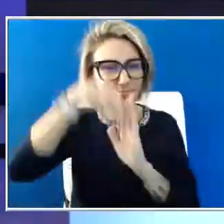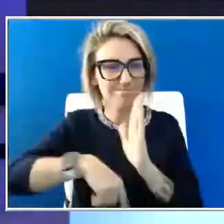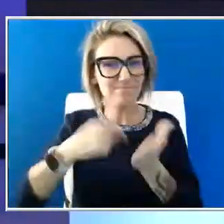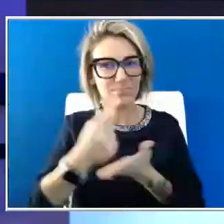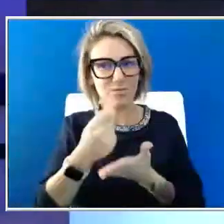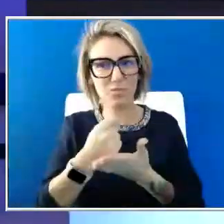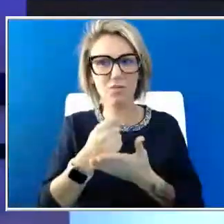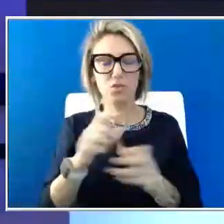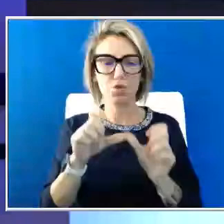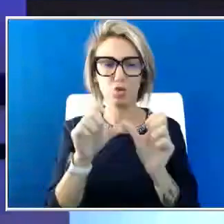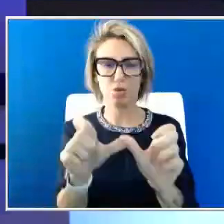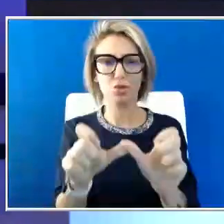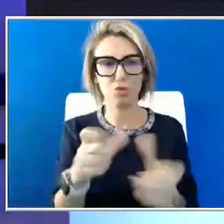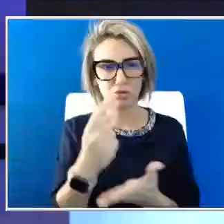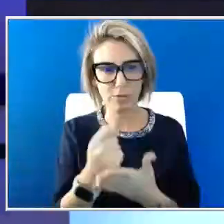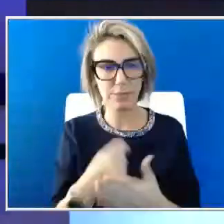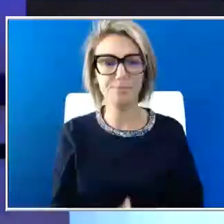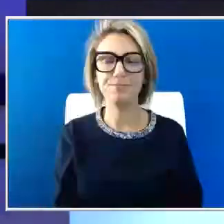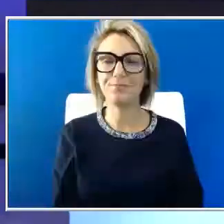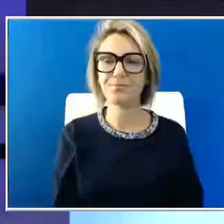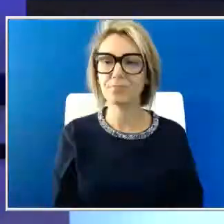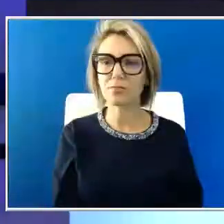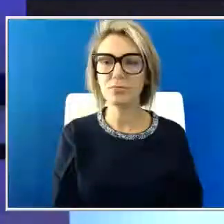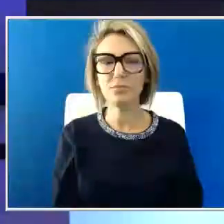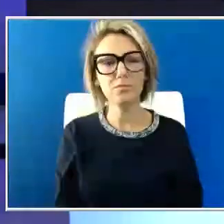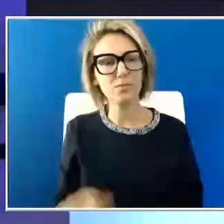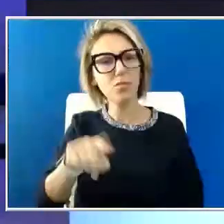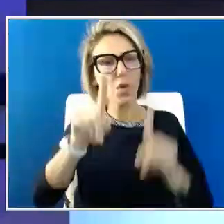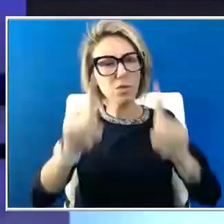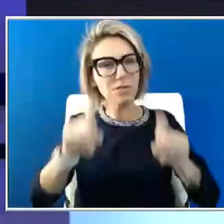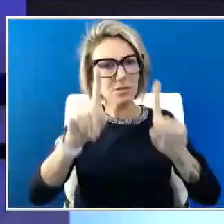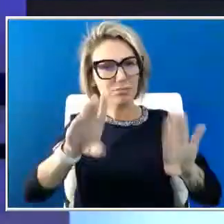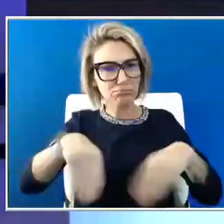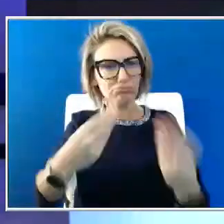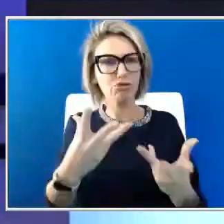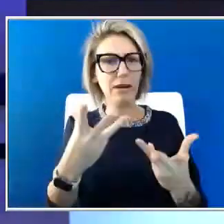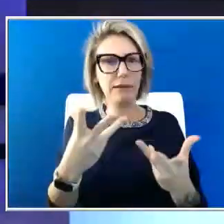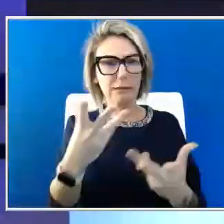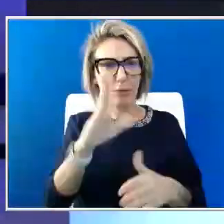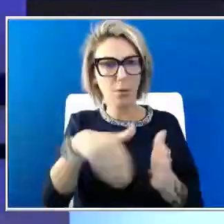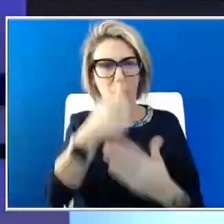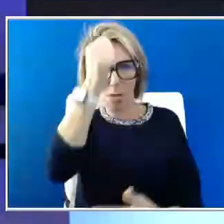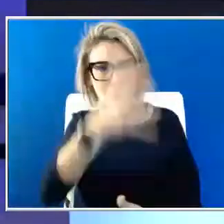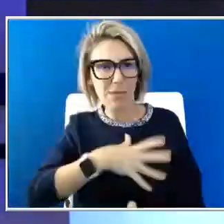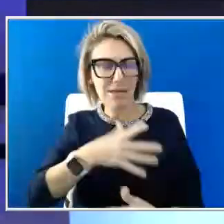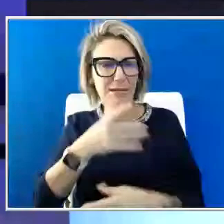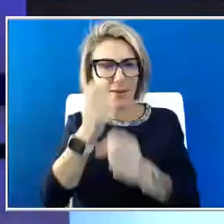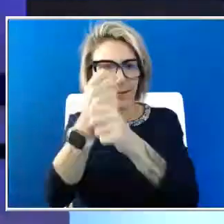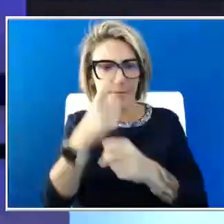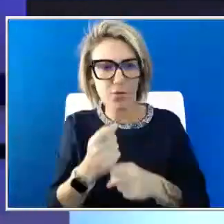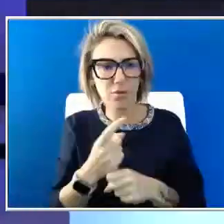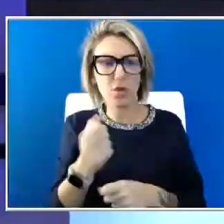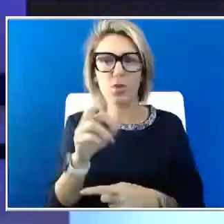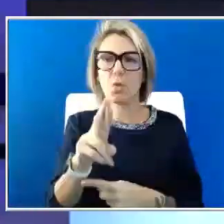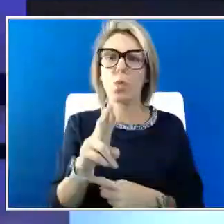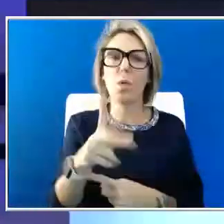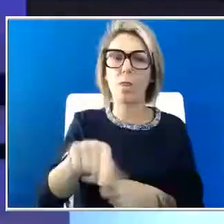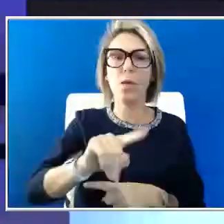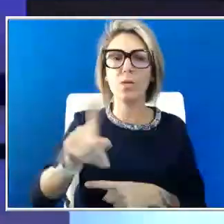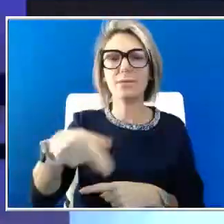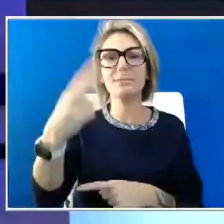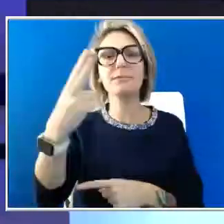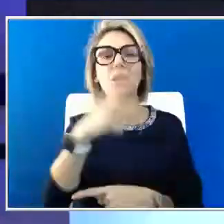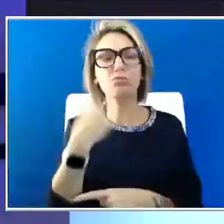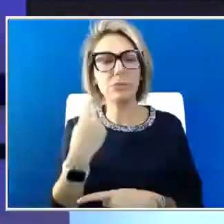continued treatment. So are these tests given to every man every year? Or is it just men who are at high risk of prostate cancer?